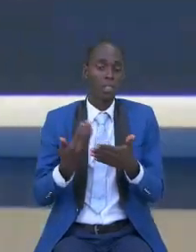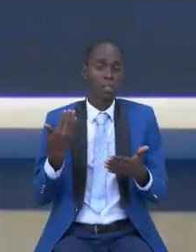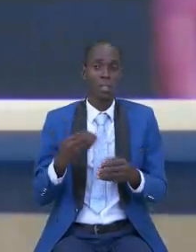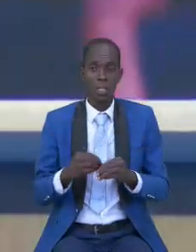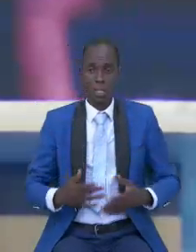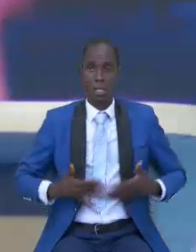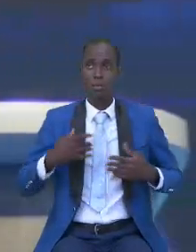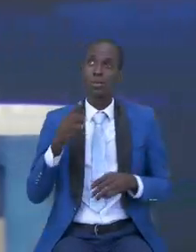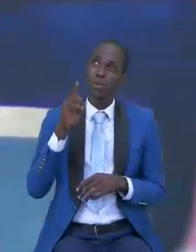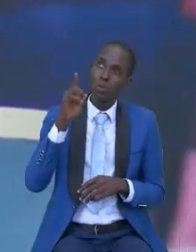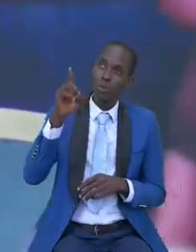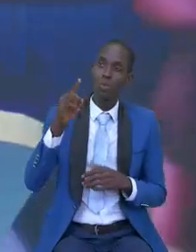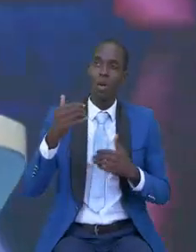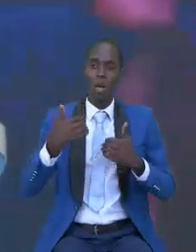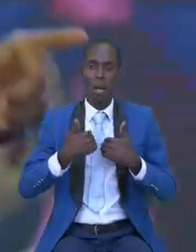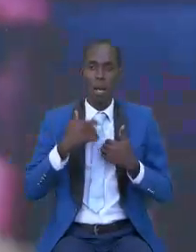have